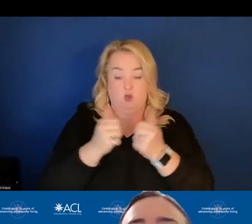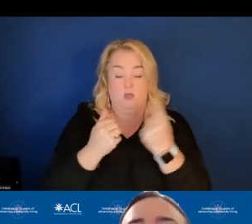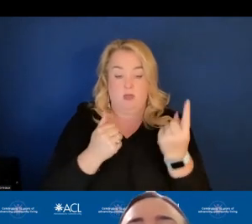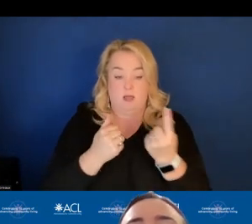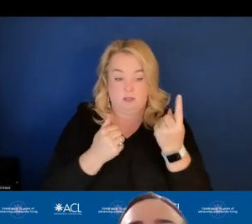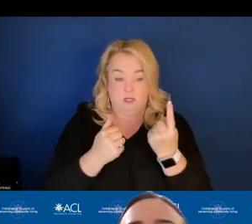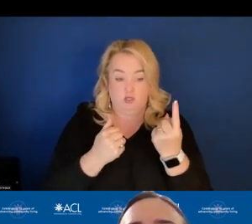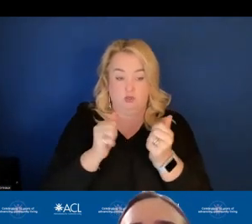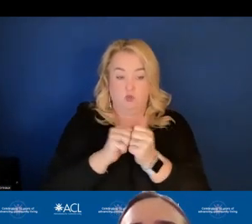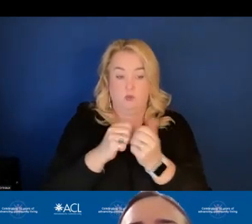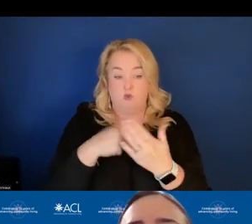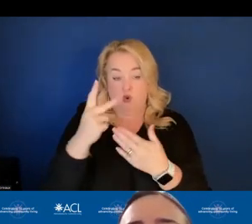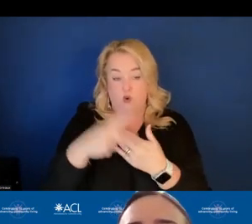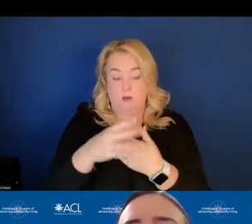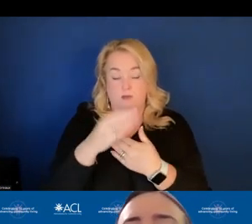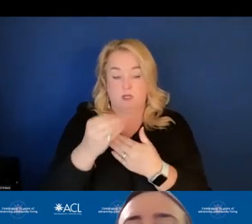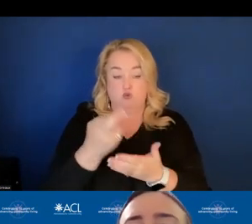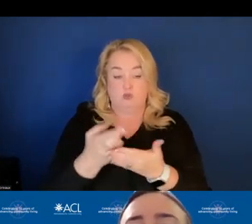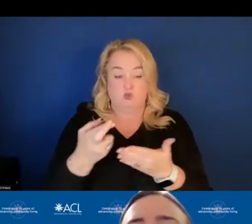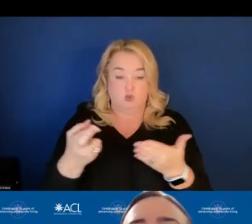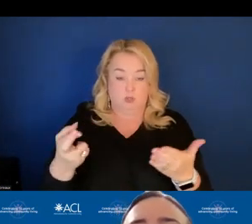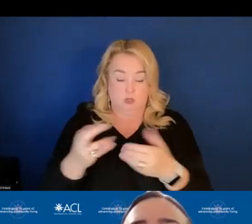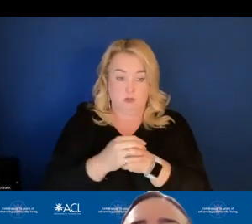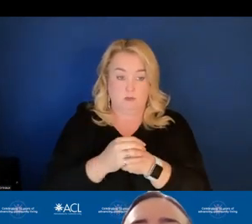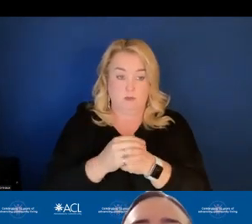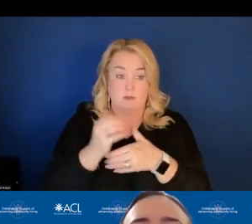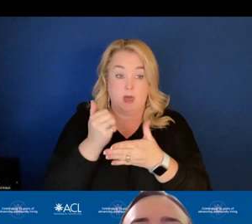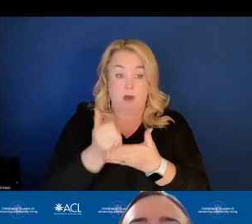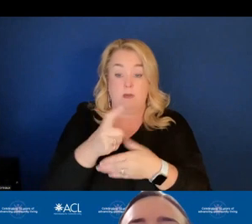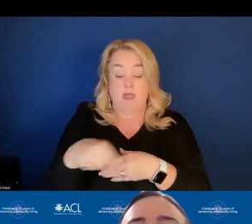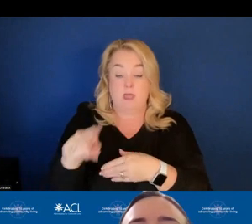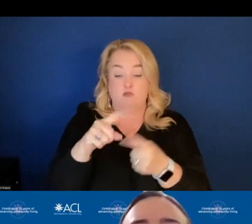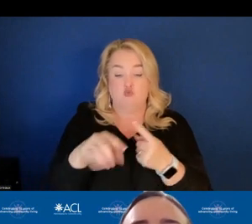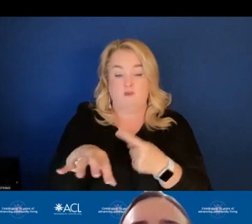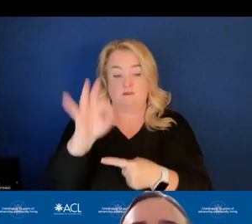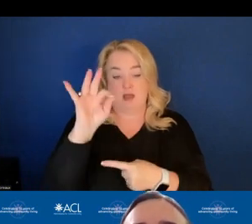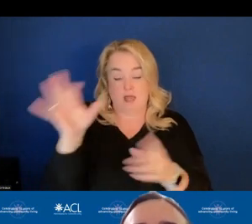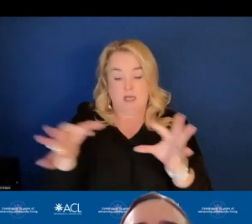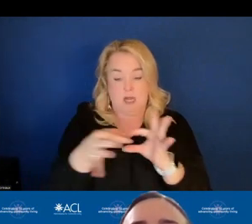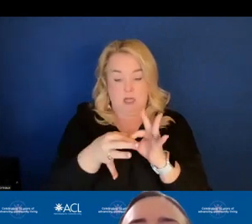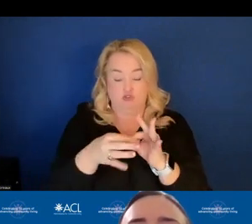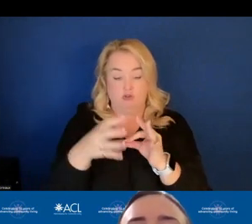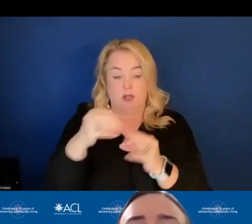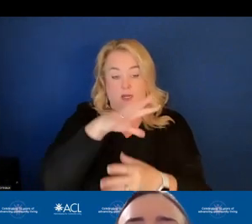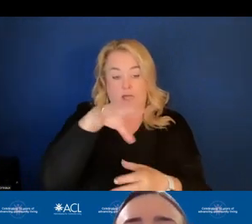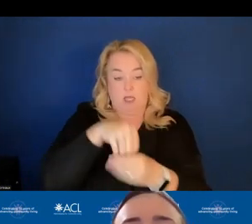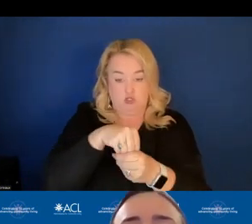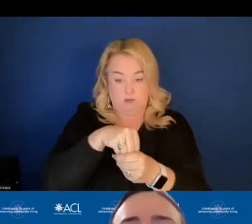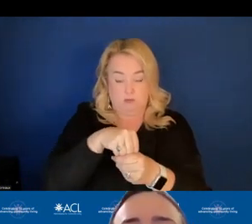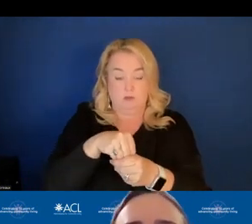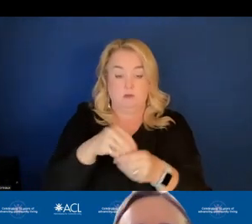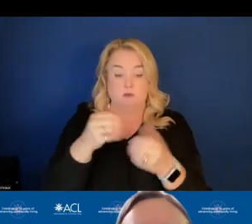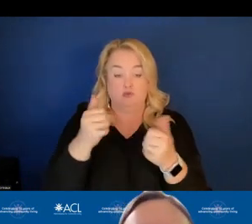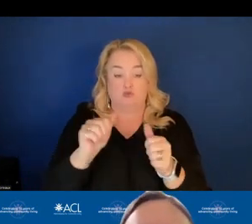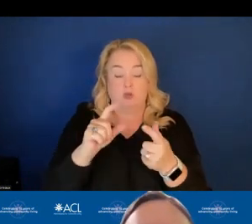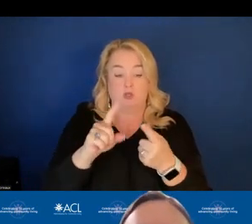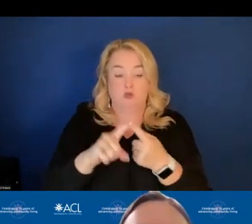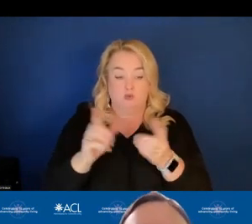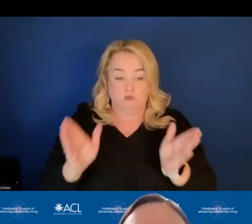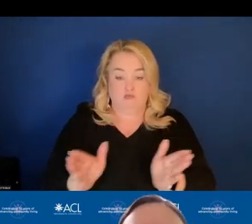with programs and resources to help them find social connection and engagement and thrive in community